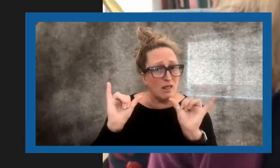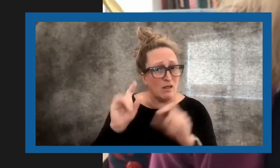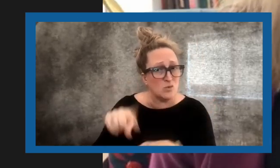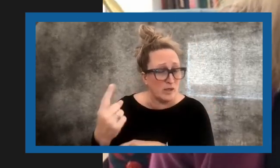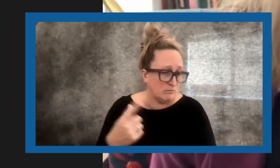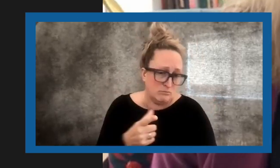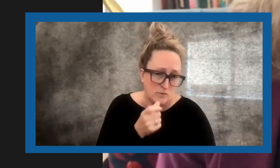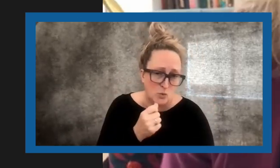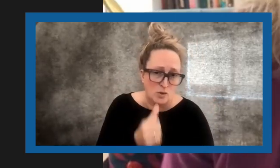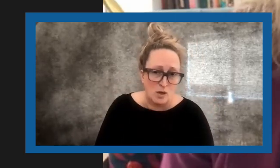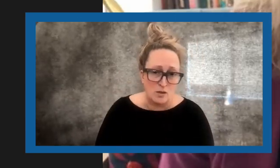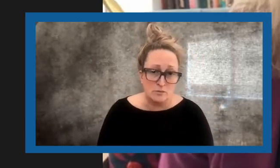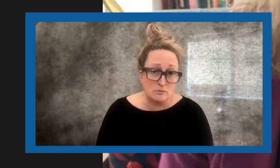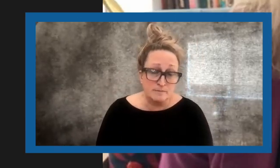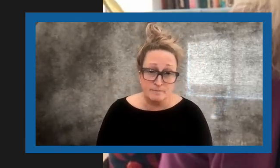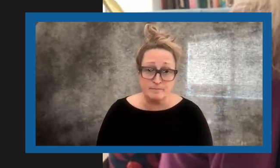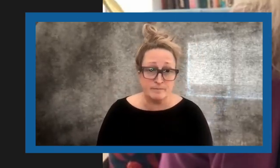wouldn't,